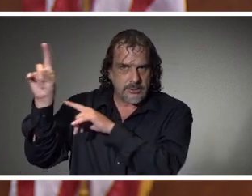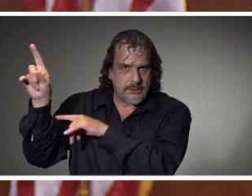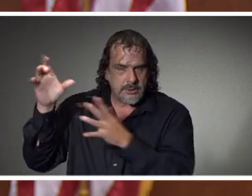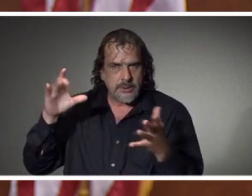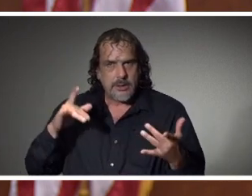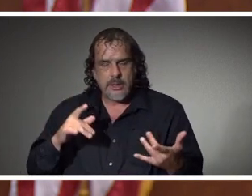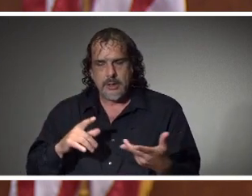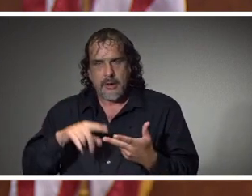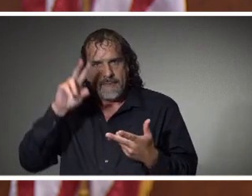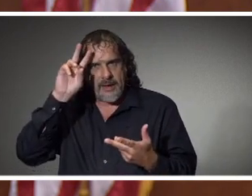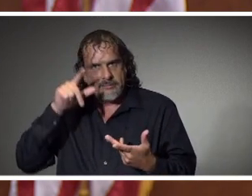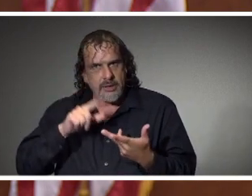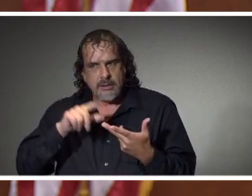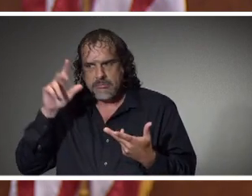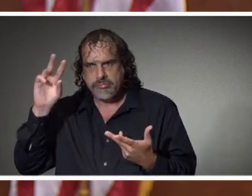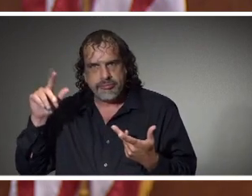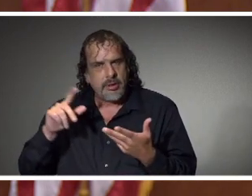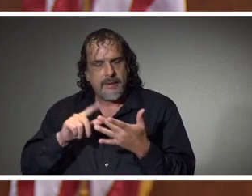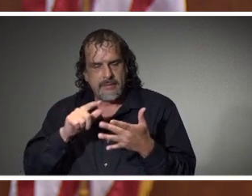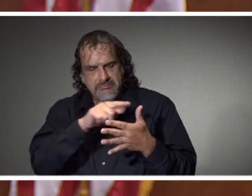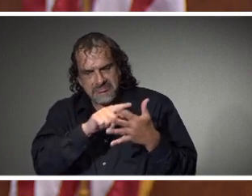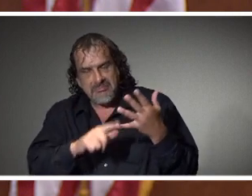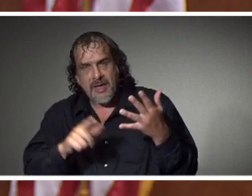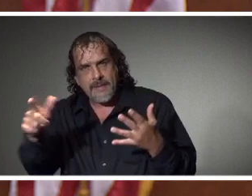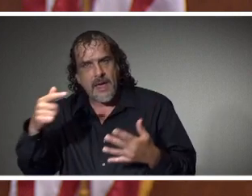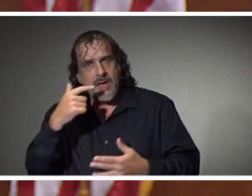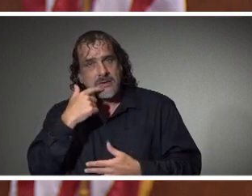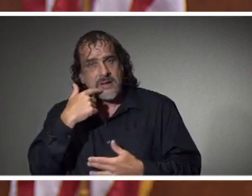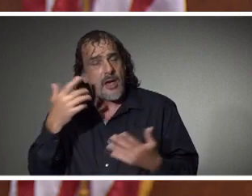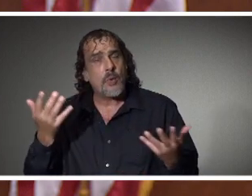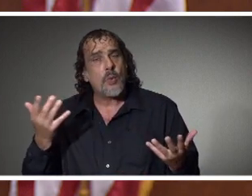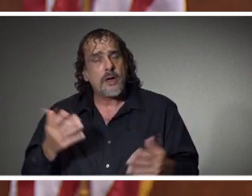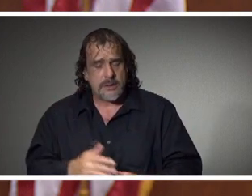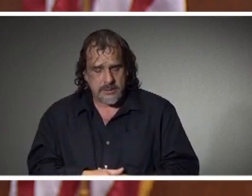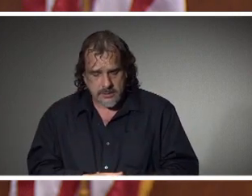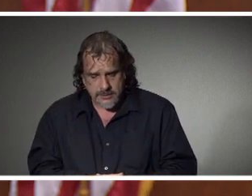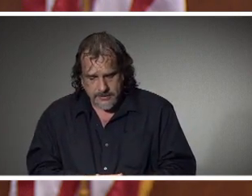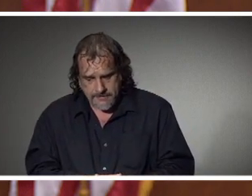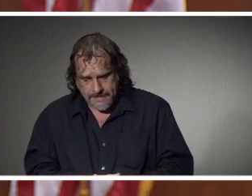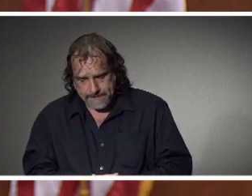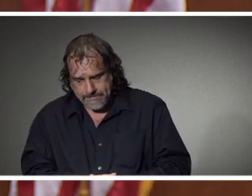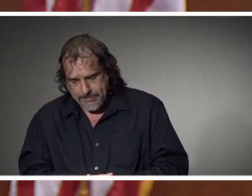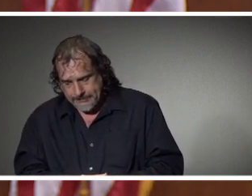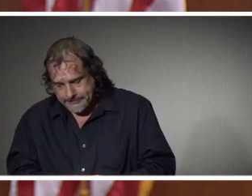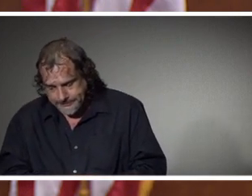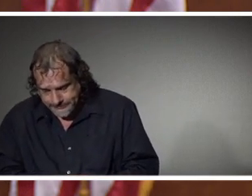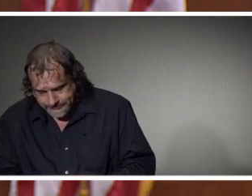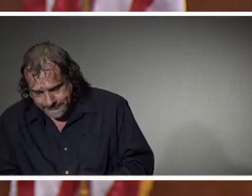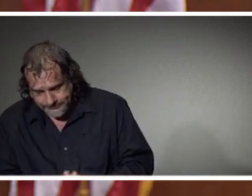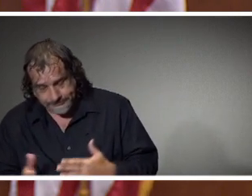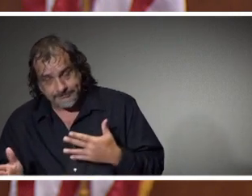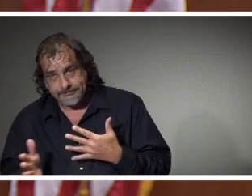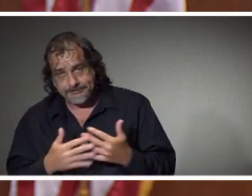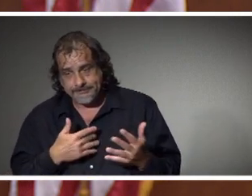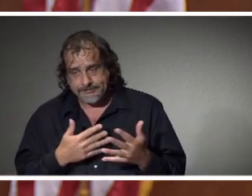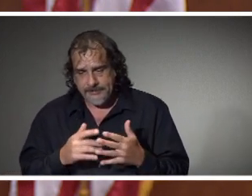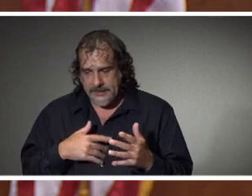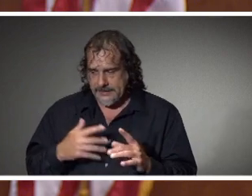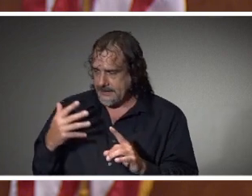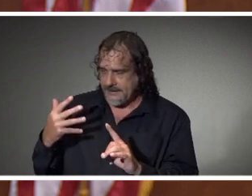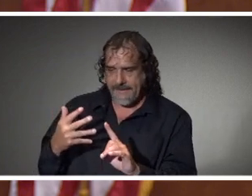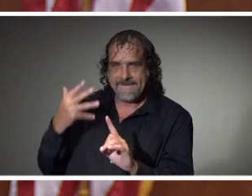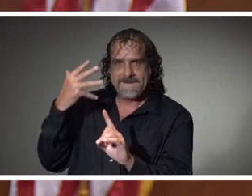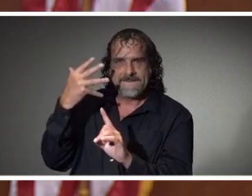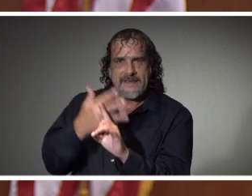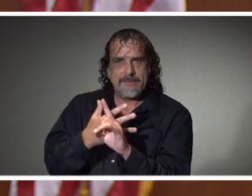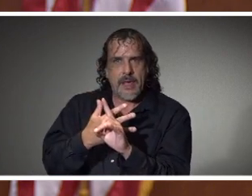you is, I believe, is that for better or worse, this is month 5 of